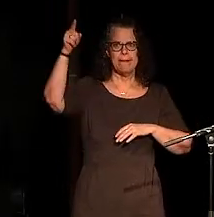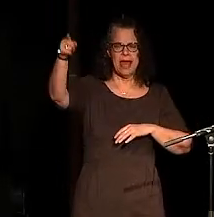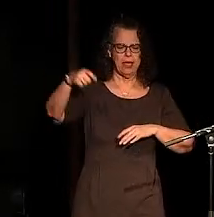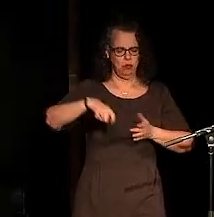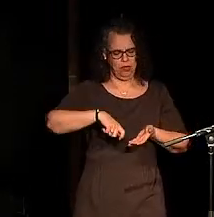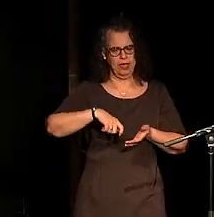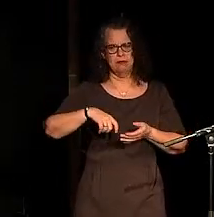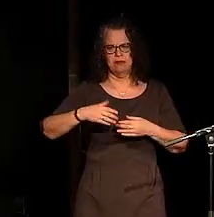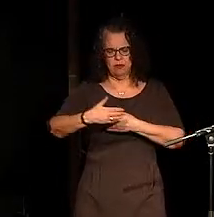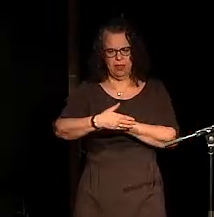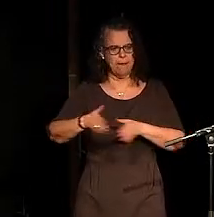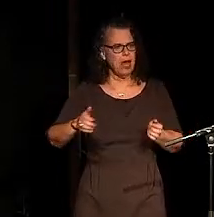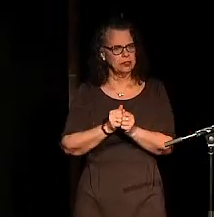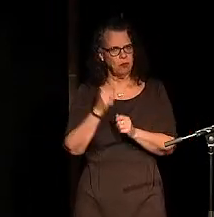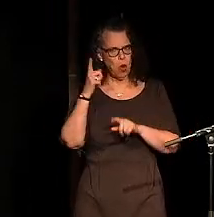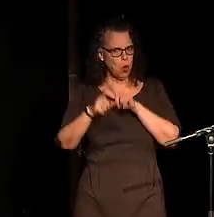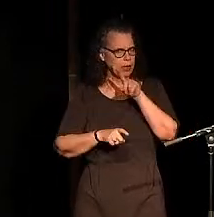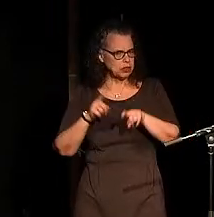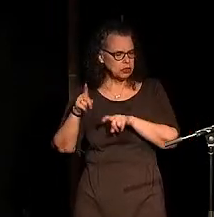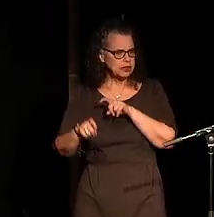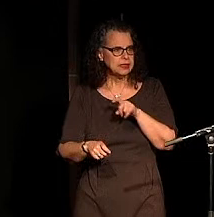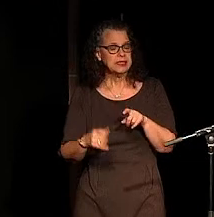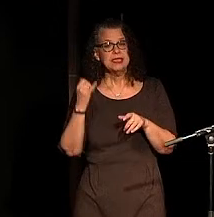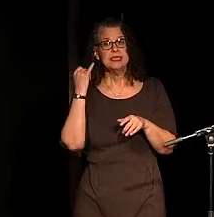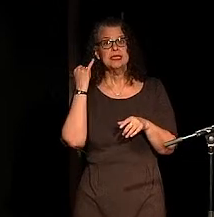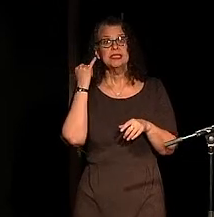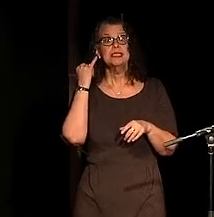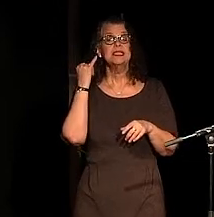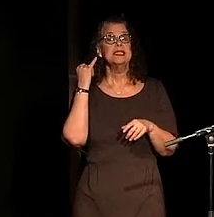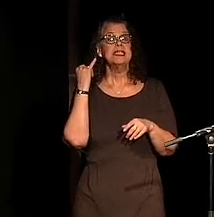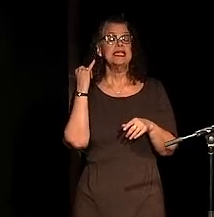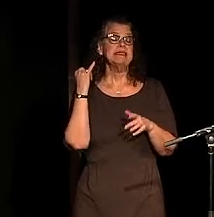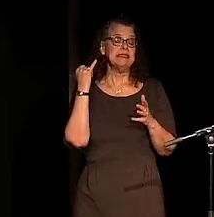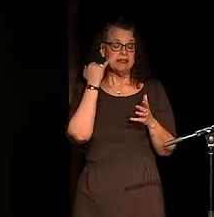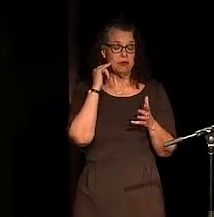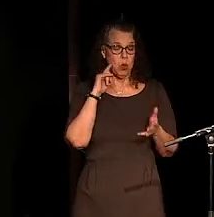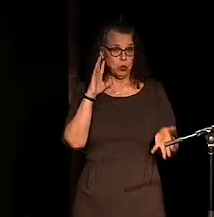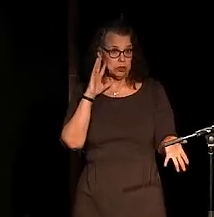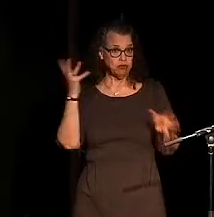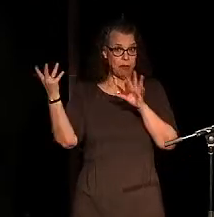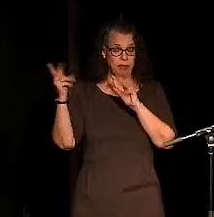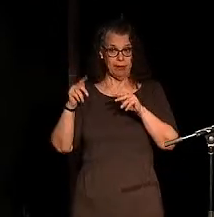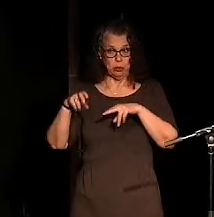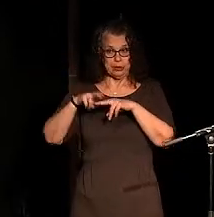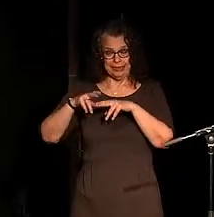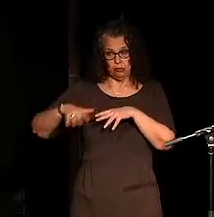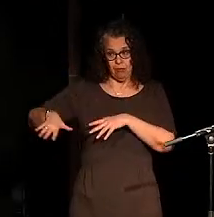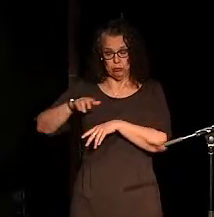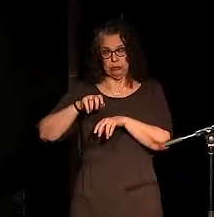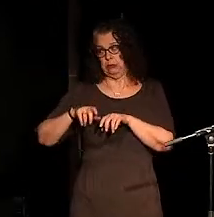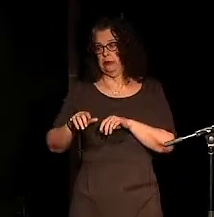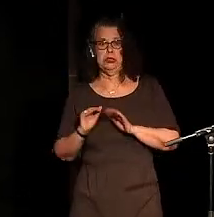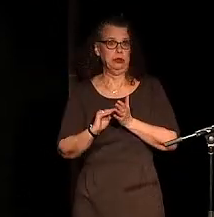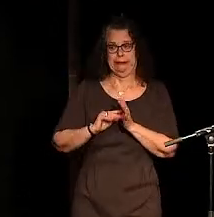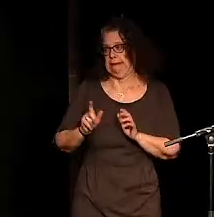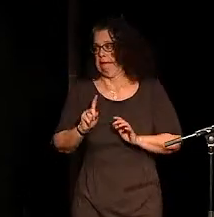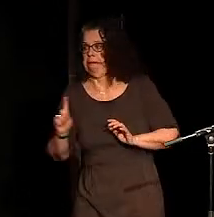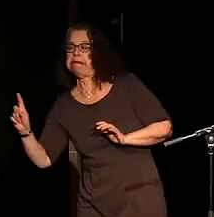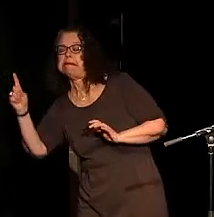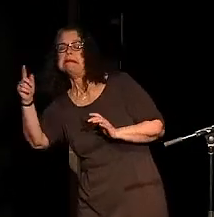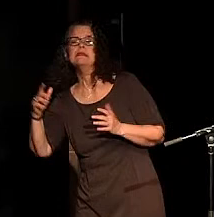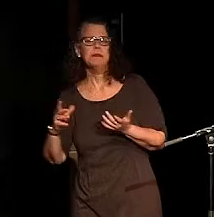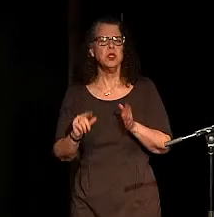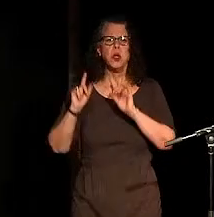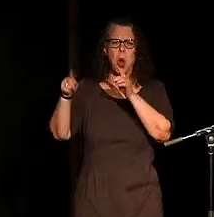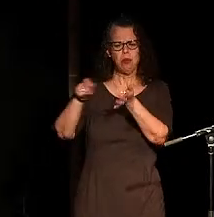you can, there's a box for questions, and as long as you don't, you know, disrupt the people sitting around you too much, feel free to go up and put a question in